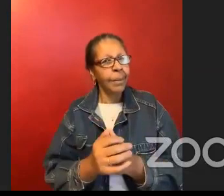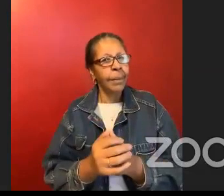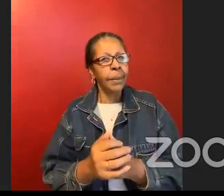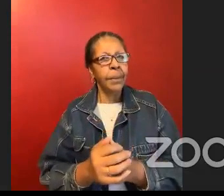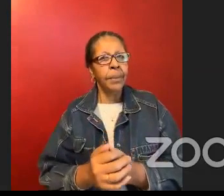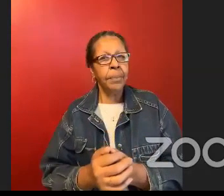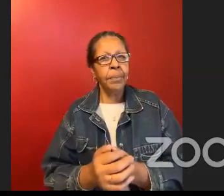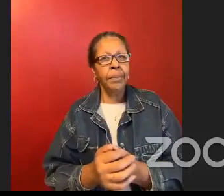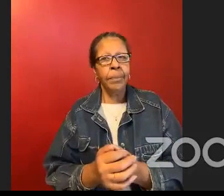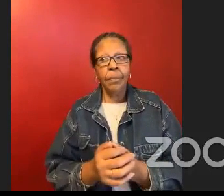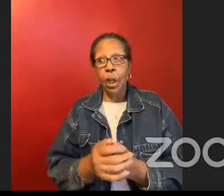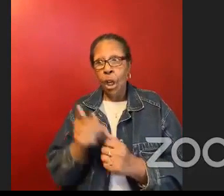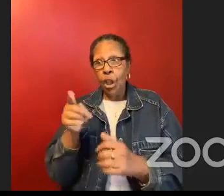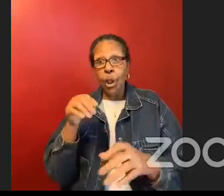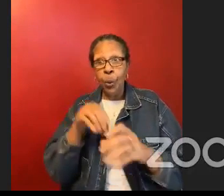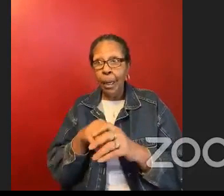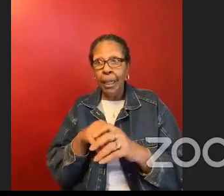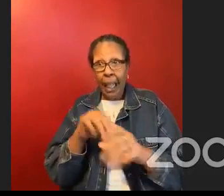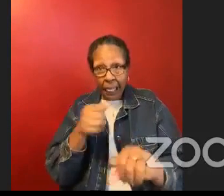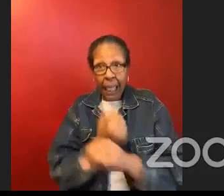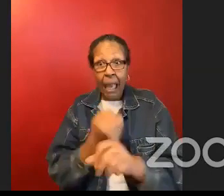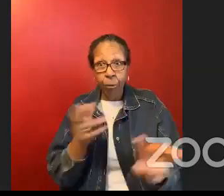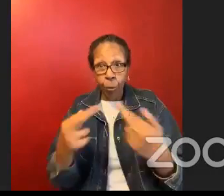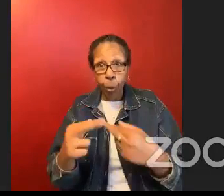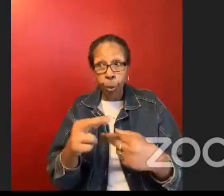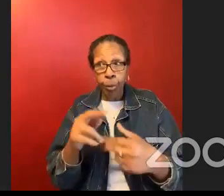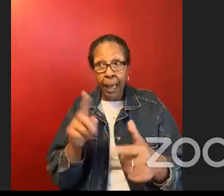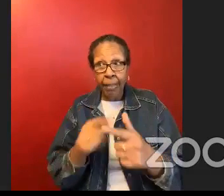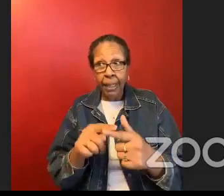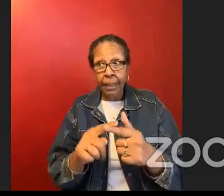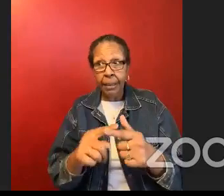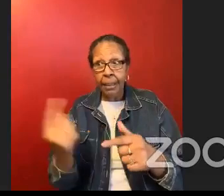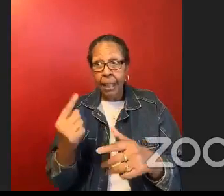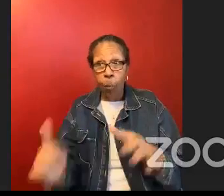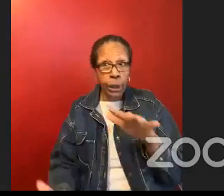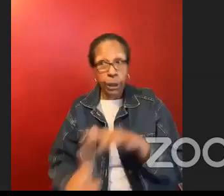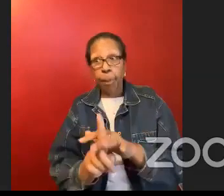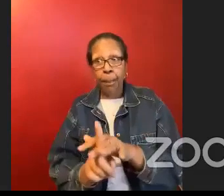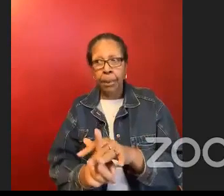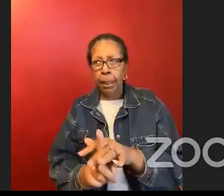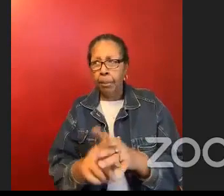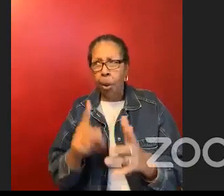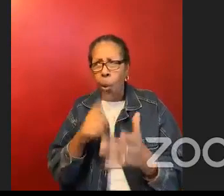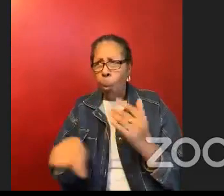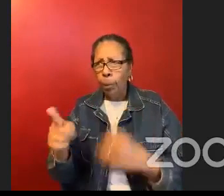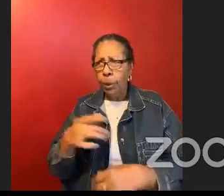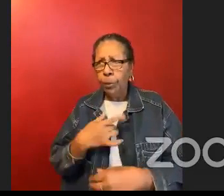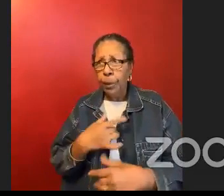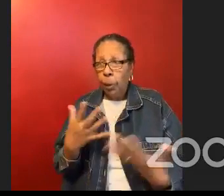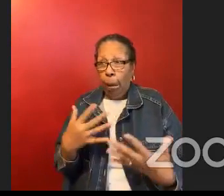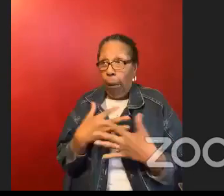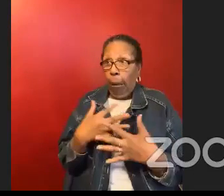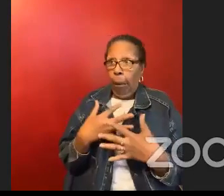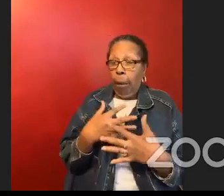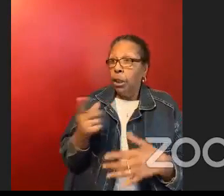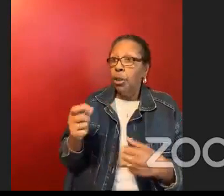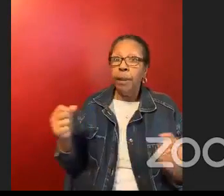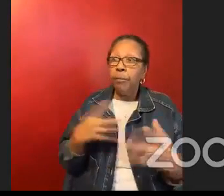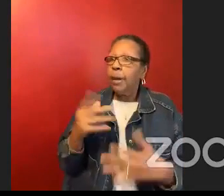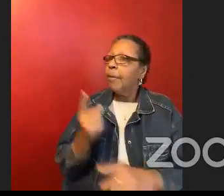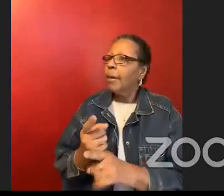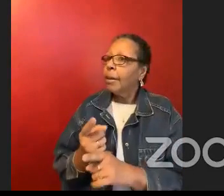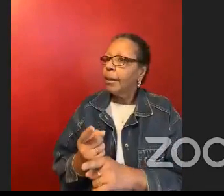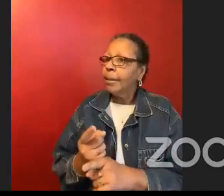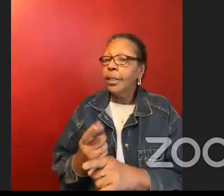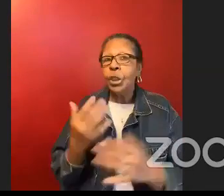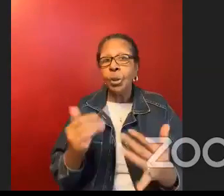You're in a sealed room and somebody suddenly materializes. What would be going on with you? You'd be like, oh my God, you'd be freaking out. So Jesus